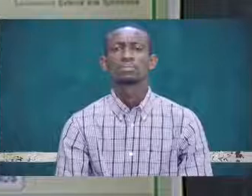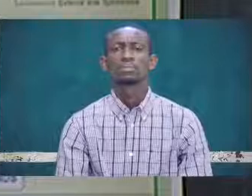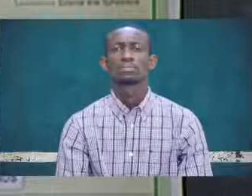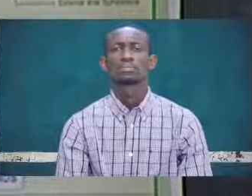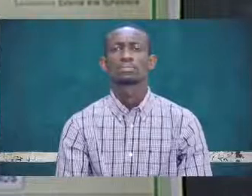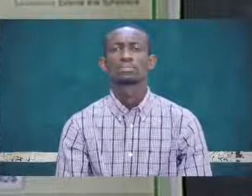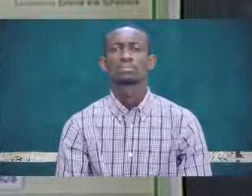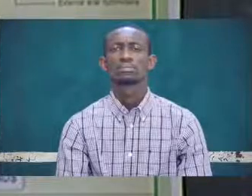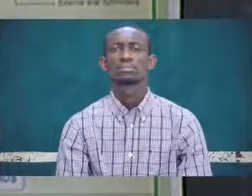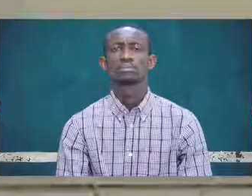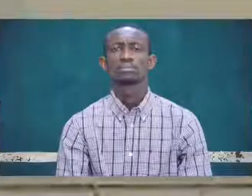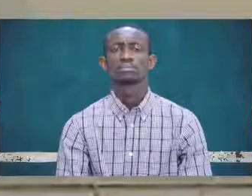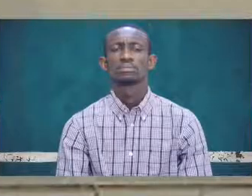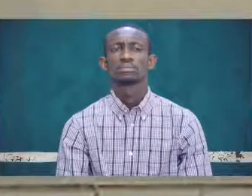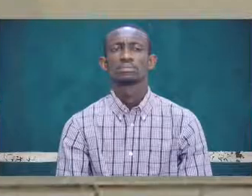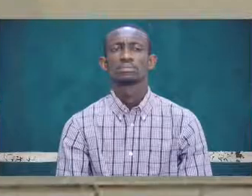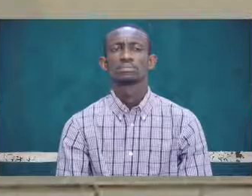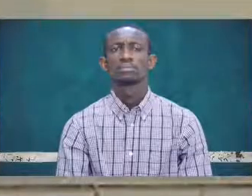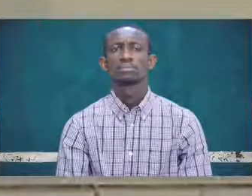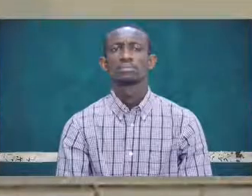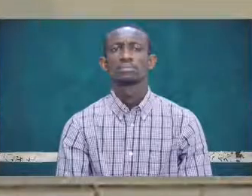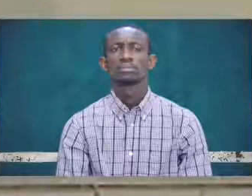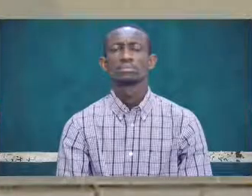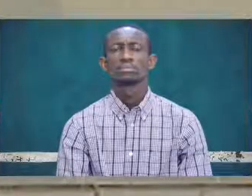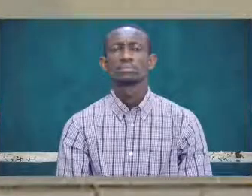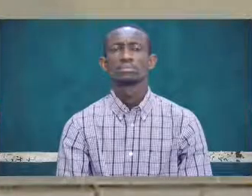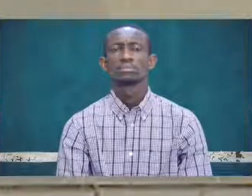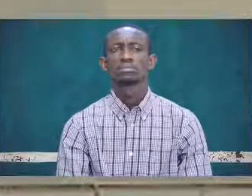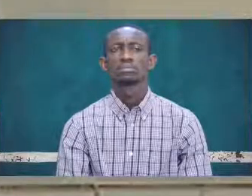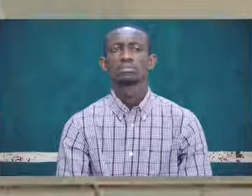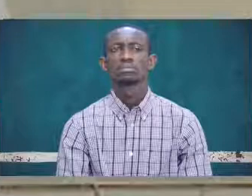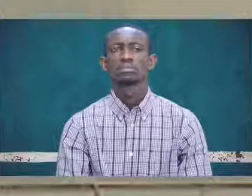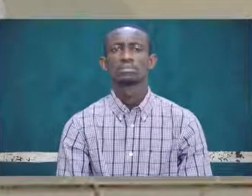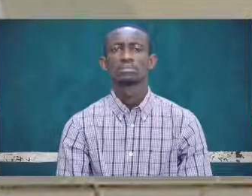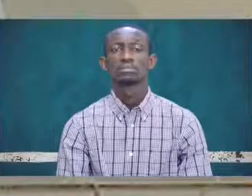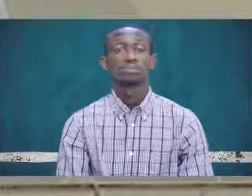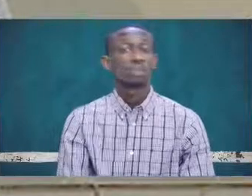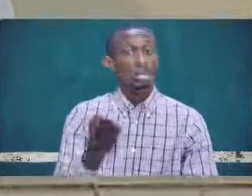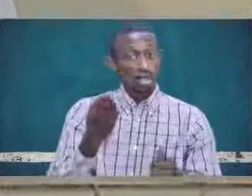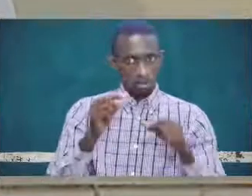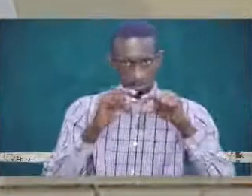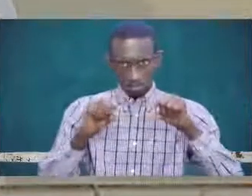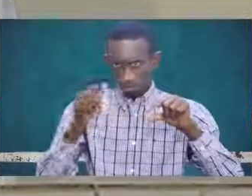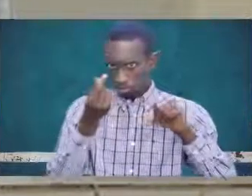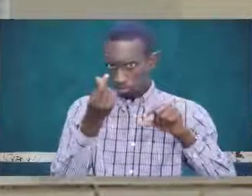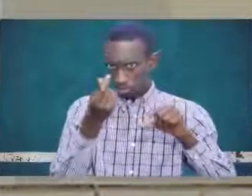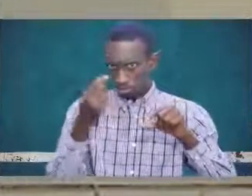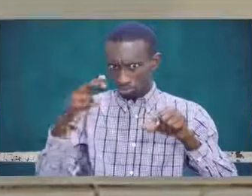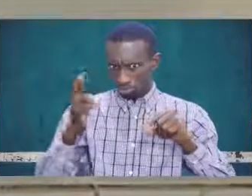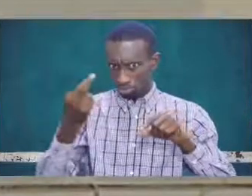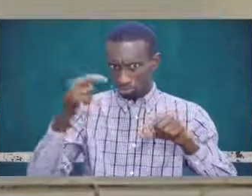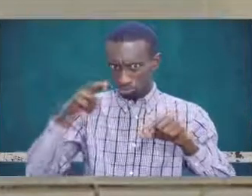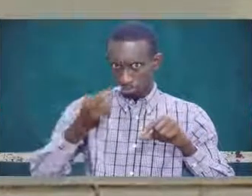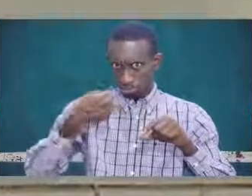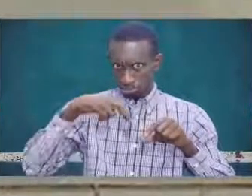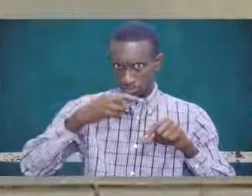of duodenum, all right, duodenum, and the ileum. I can say there are a number of enzymes